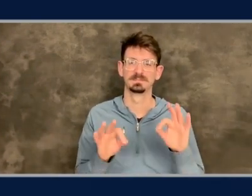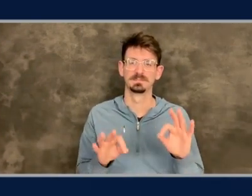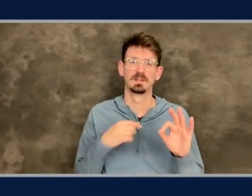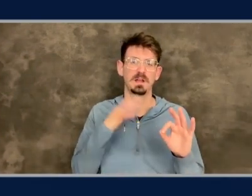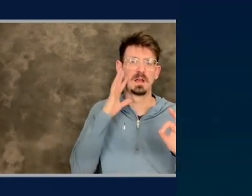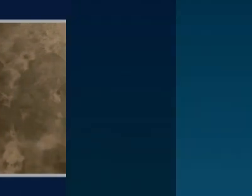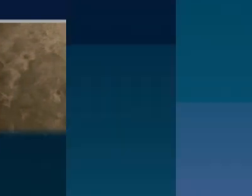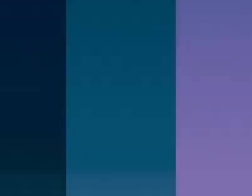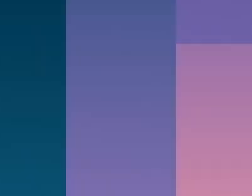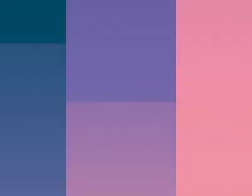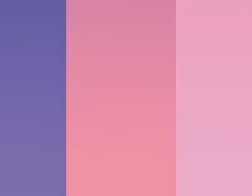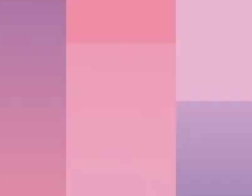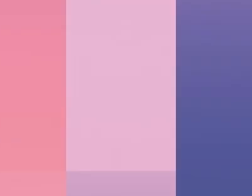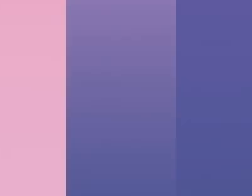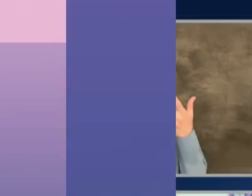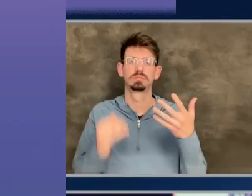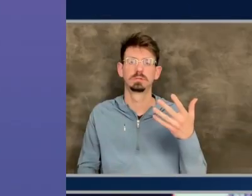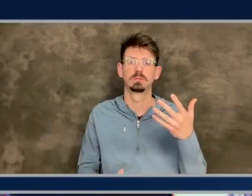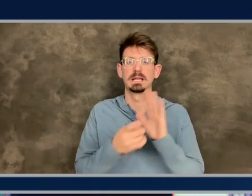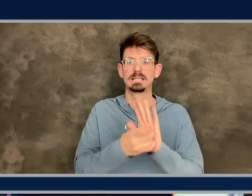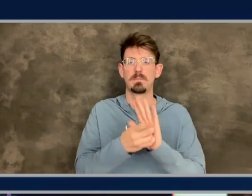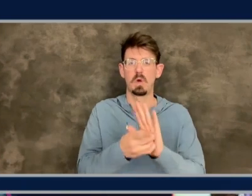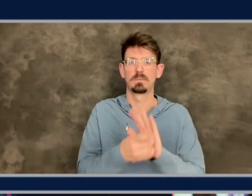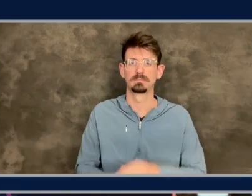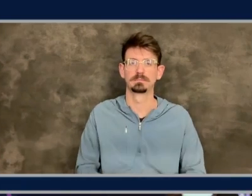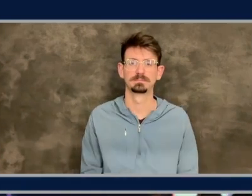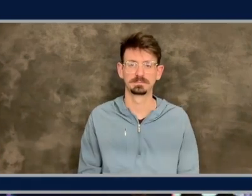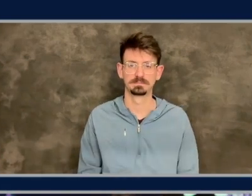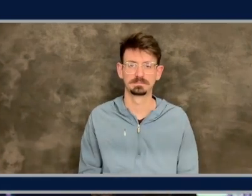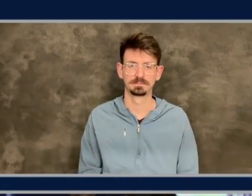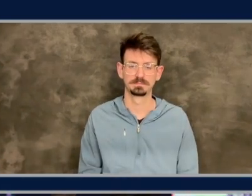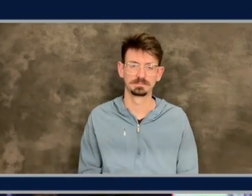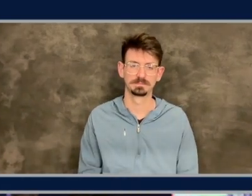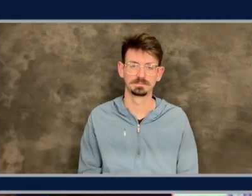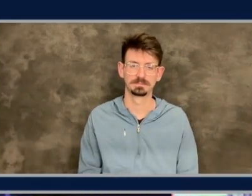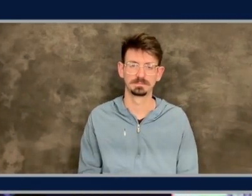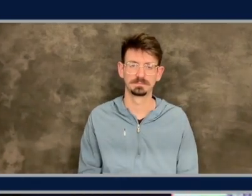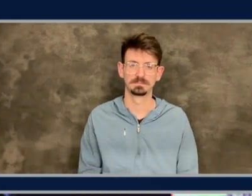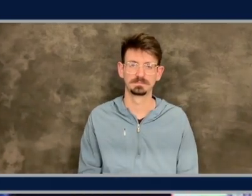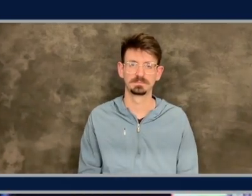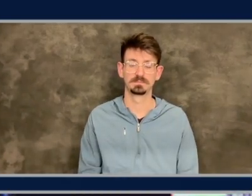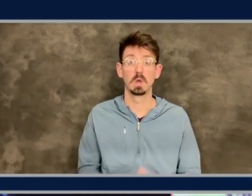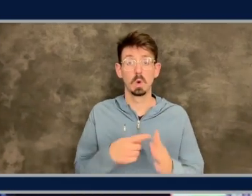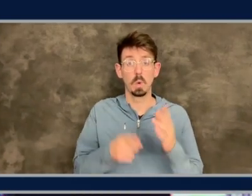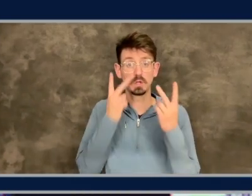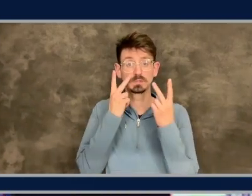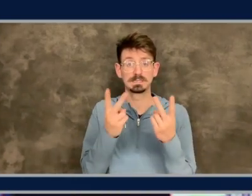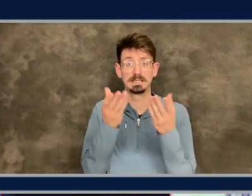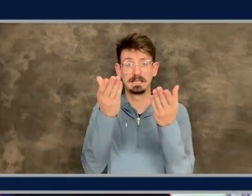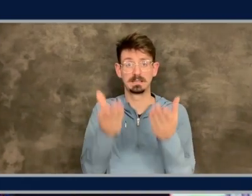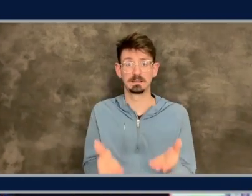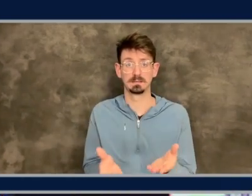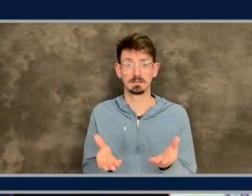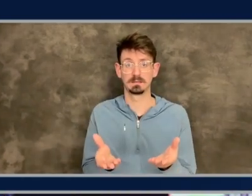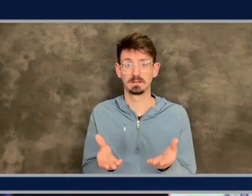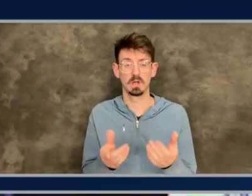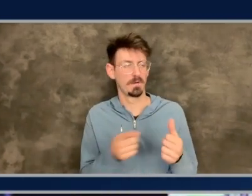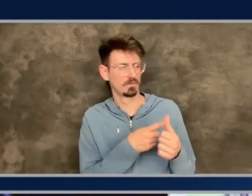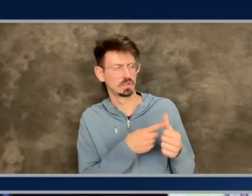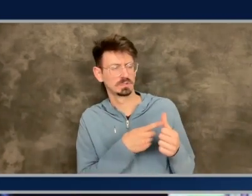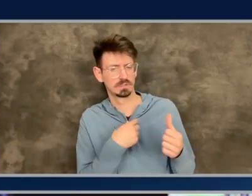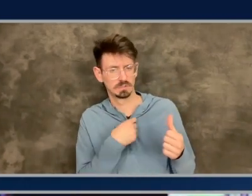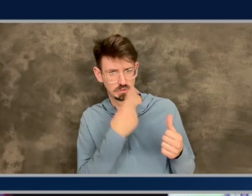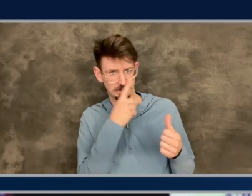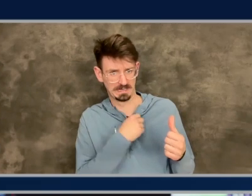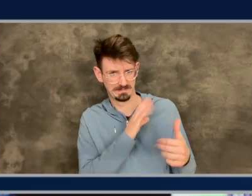through a demo of the dashboard here. So what you have on screen, what you're seeing is how Maybe I first interrupt.